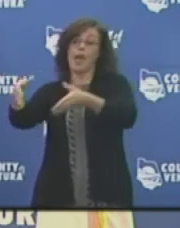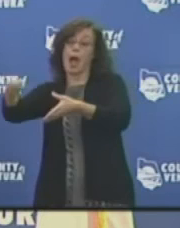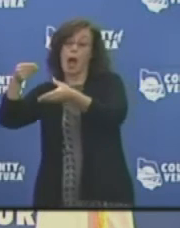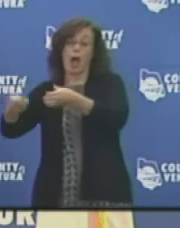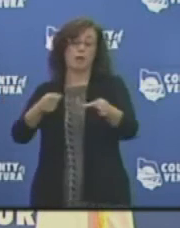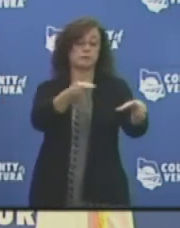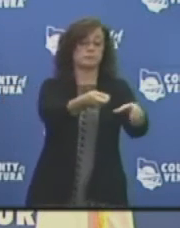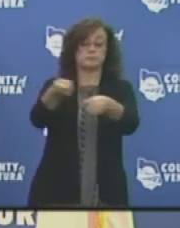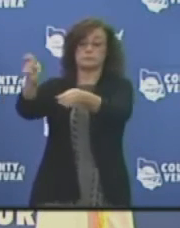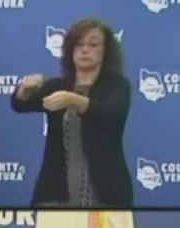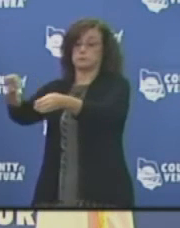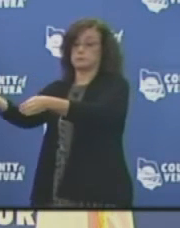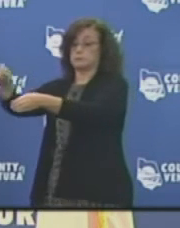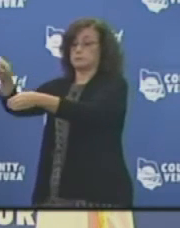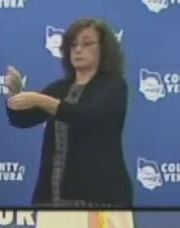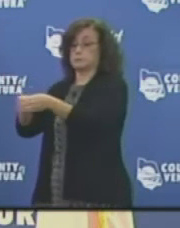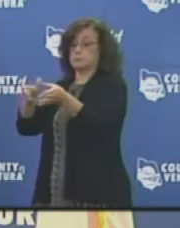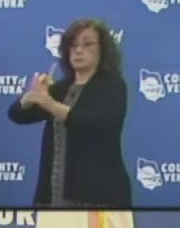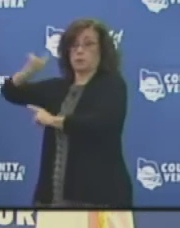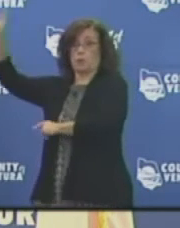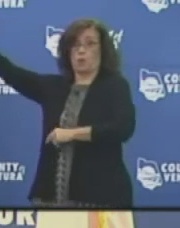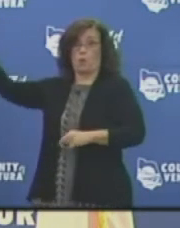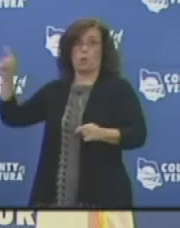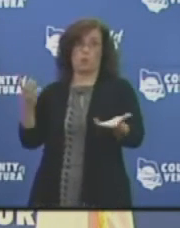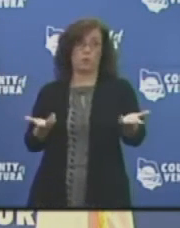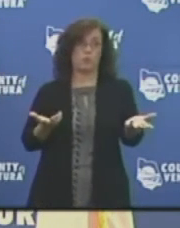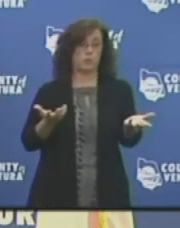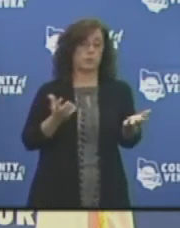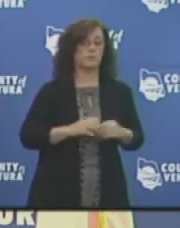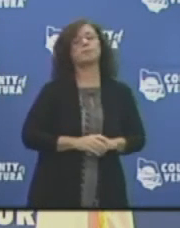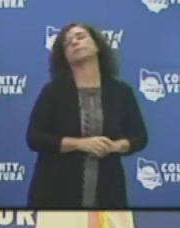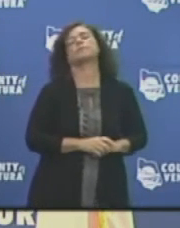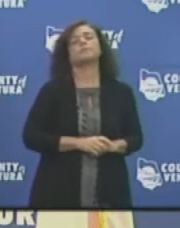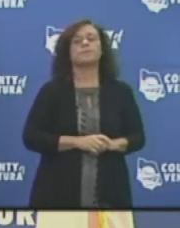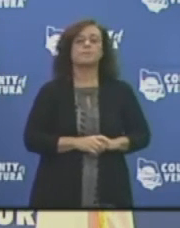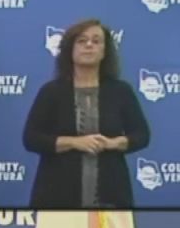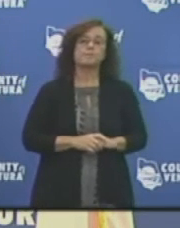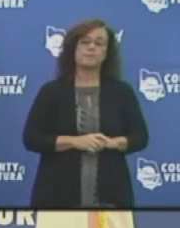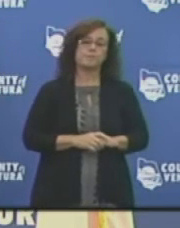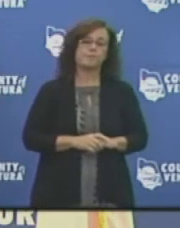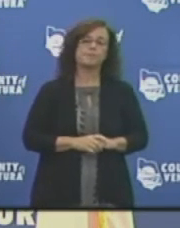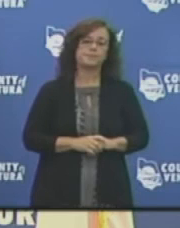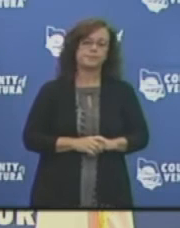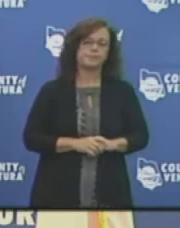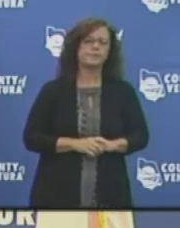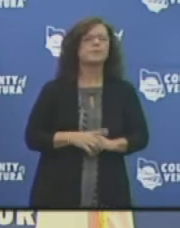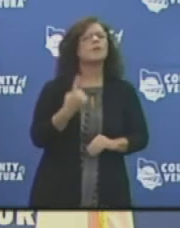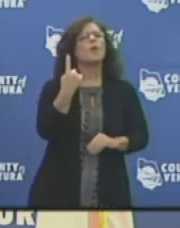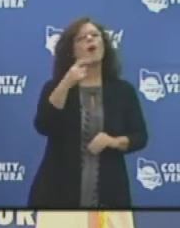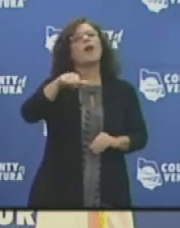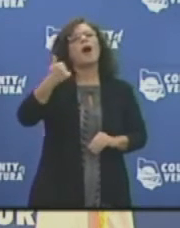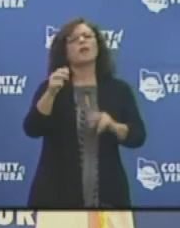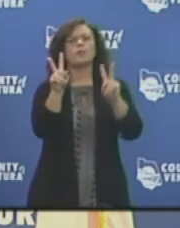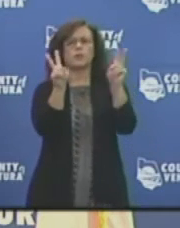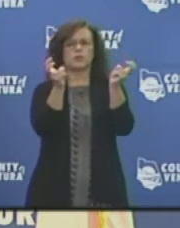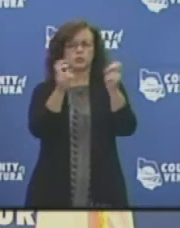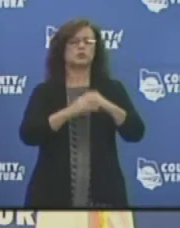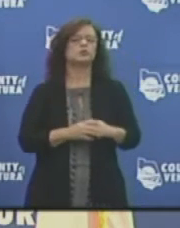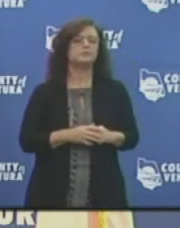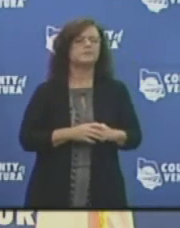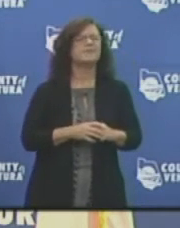plate. Let's also talk a little bit about something that has been misunderstood, I think, and that's the so-called